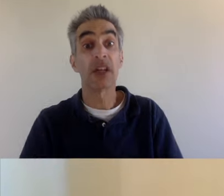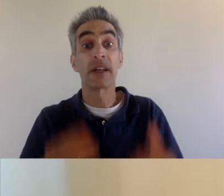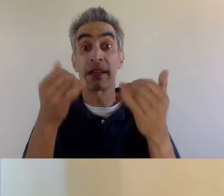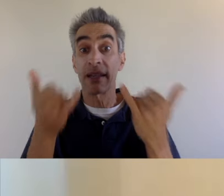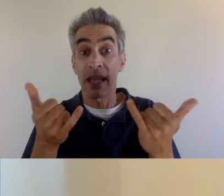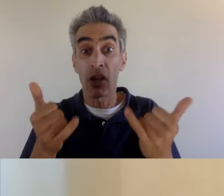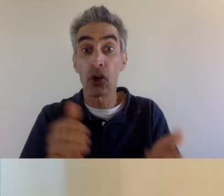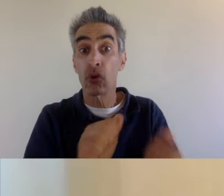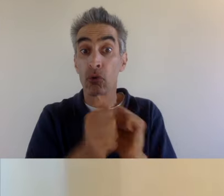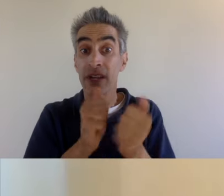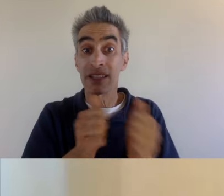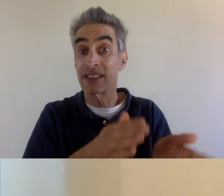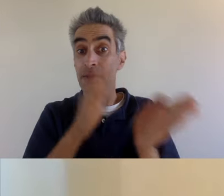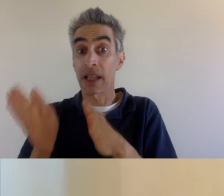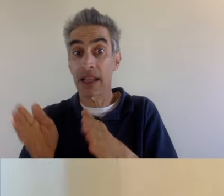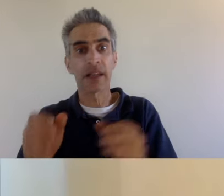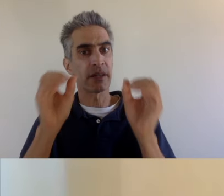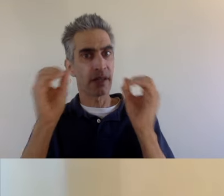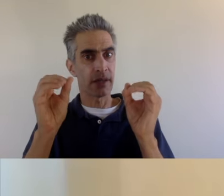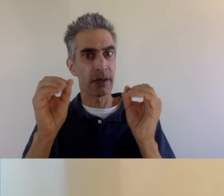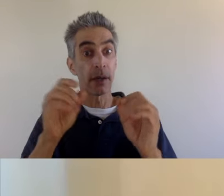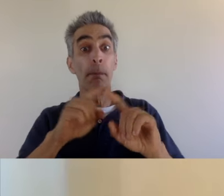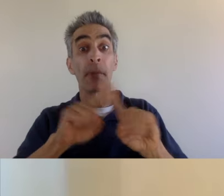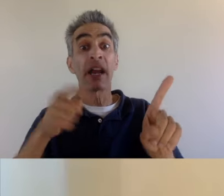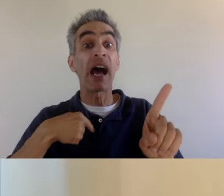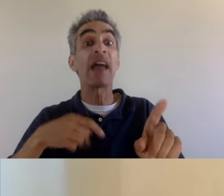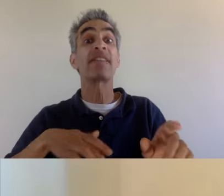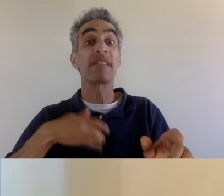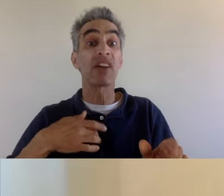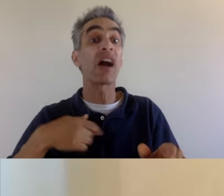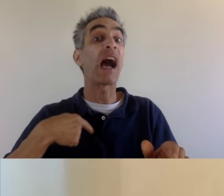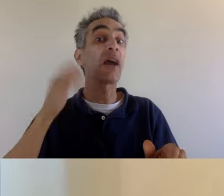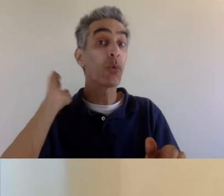Boston soon. So at least I'll be doing that. And